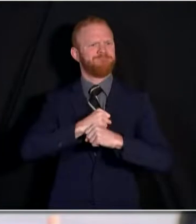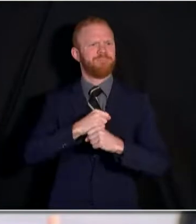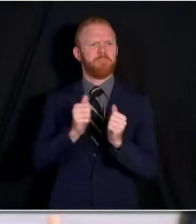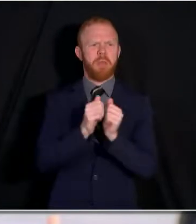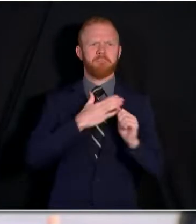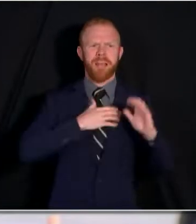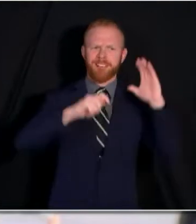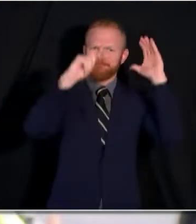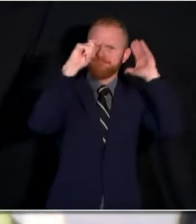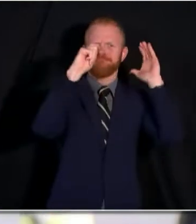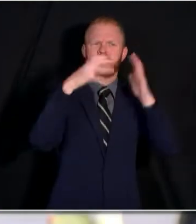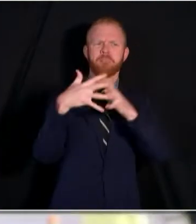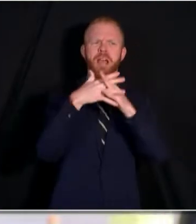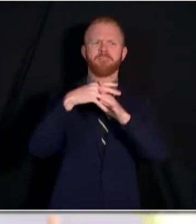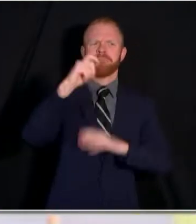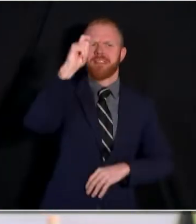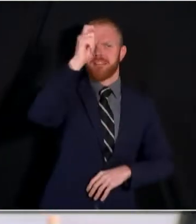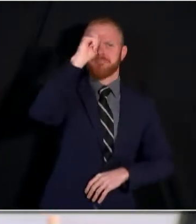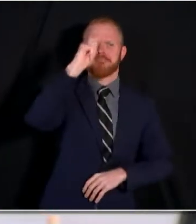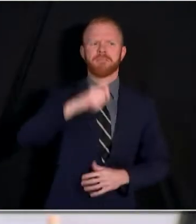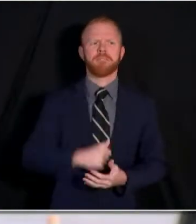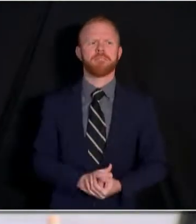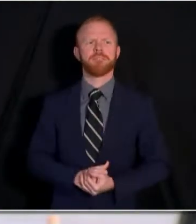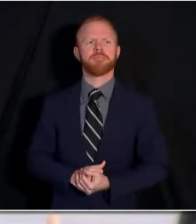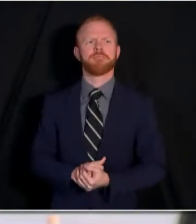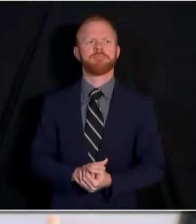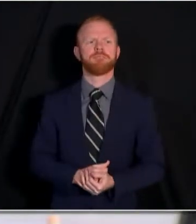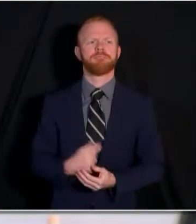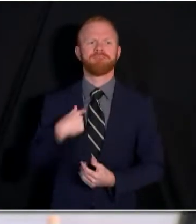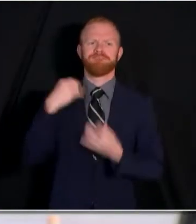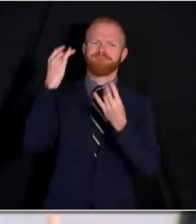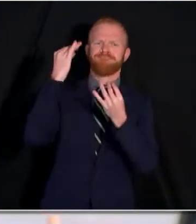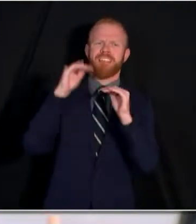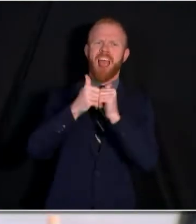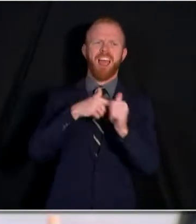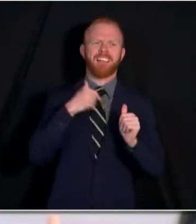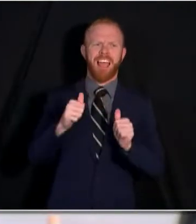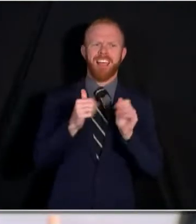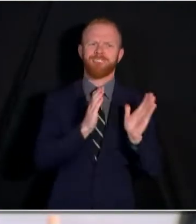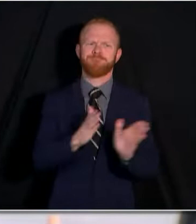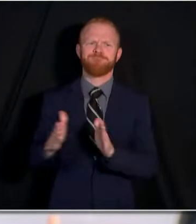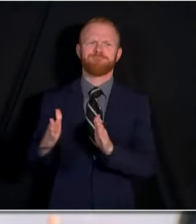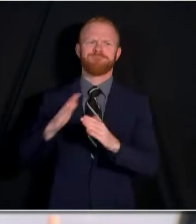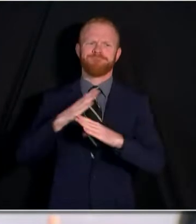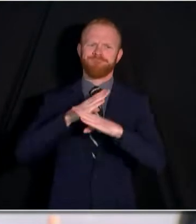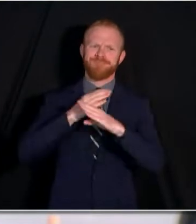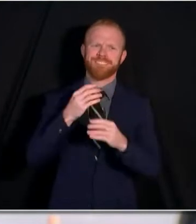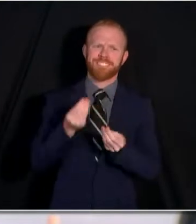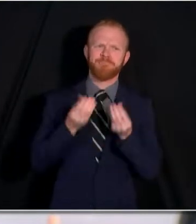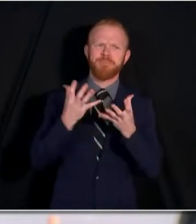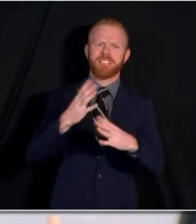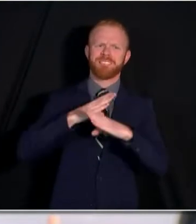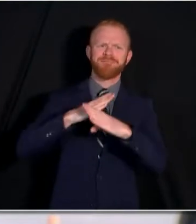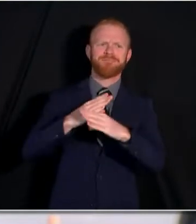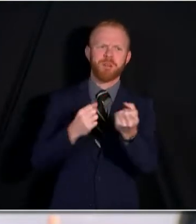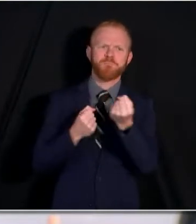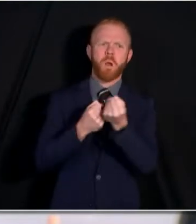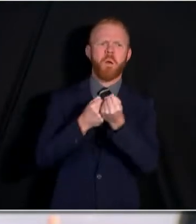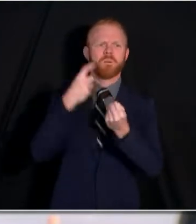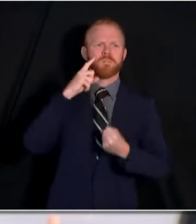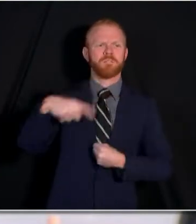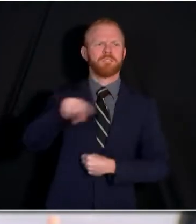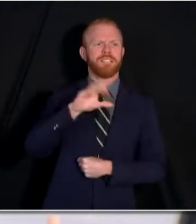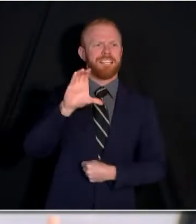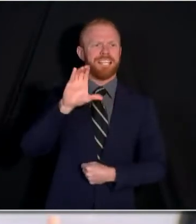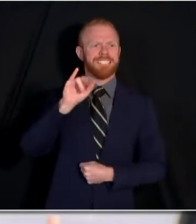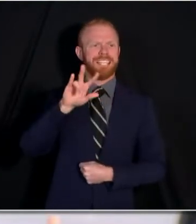my NORTHCOM hat on, and also being prepared to provide defense support of civil authorities. Those missions, in